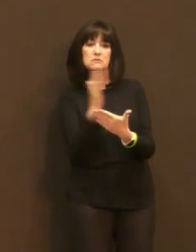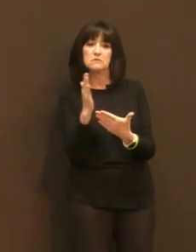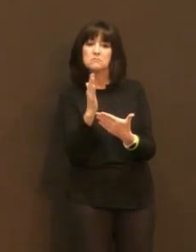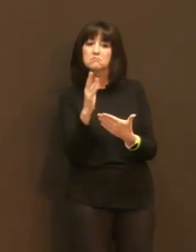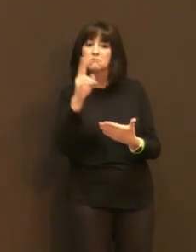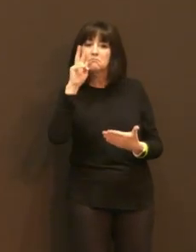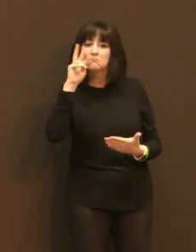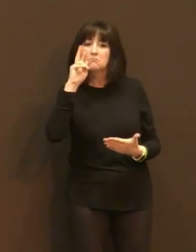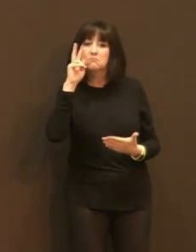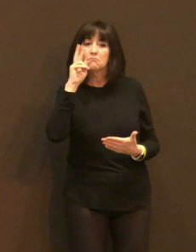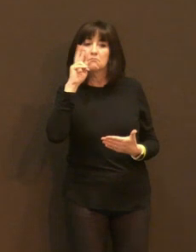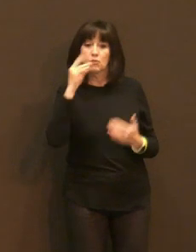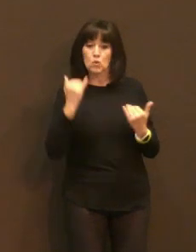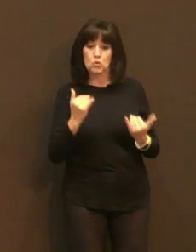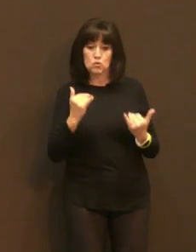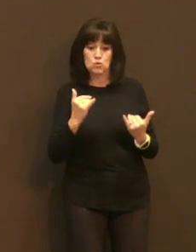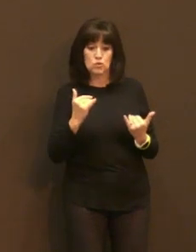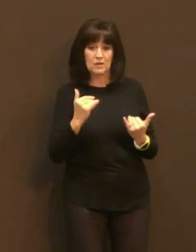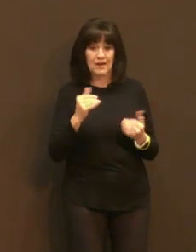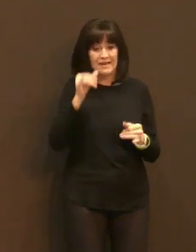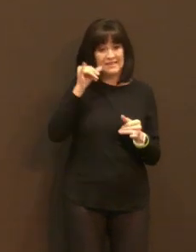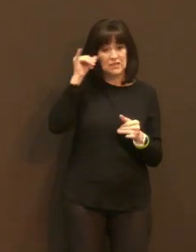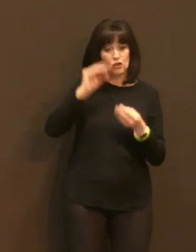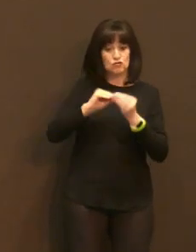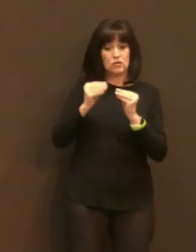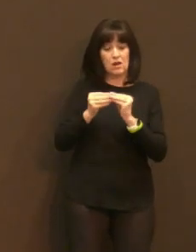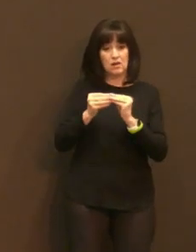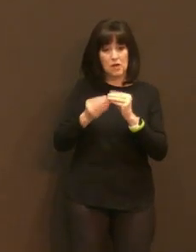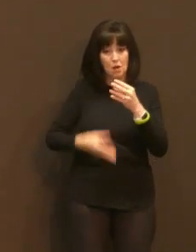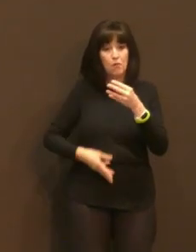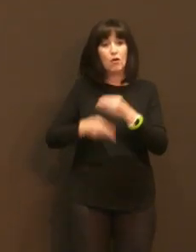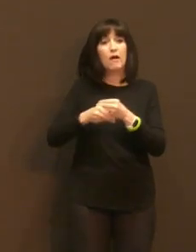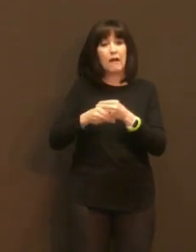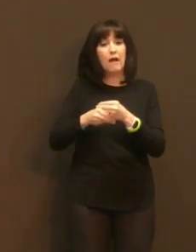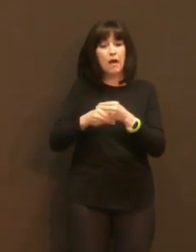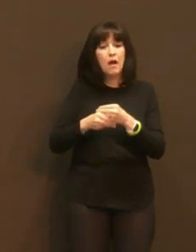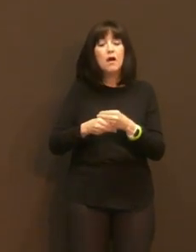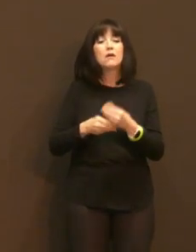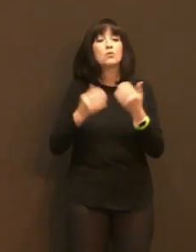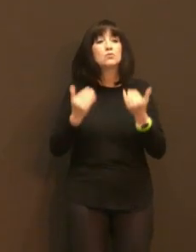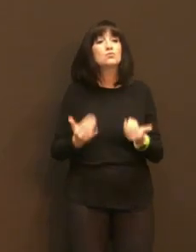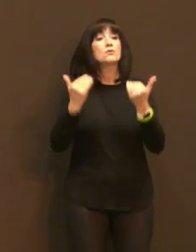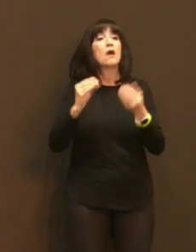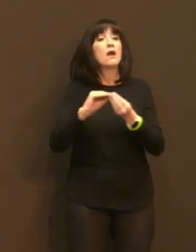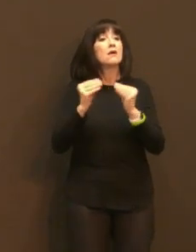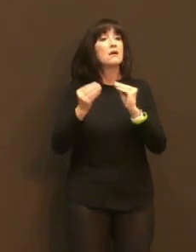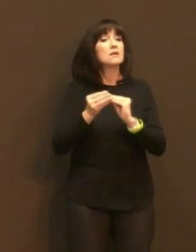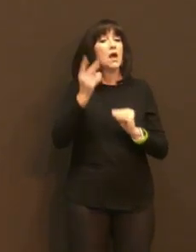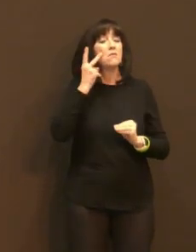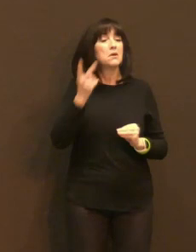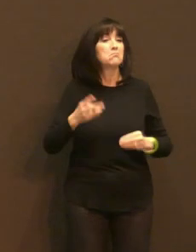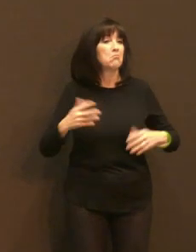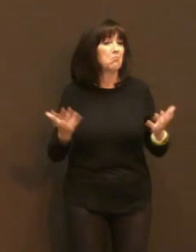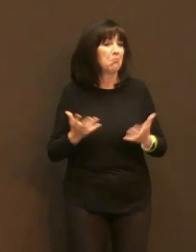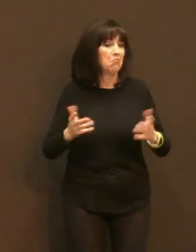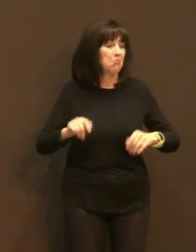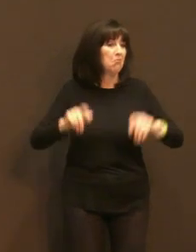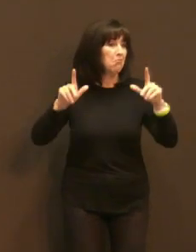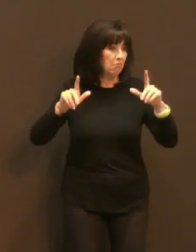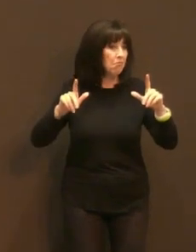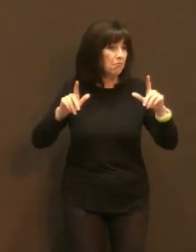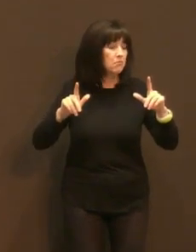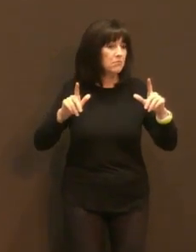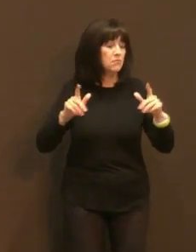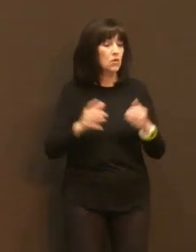good shape there with respect to capacity. What we might see and what we're expect to see, I think,